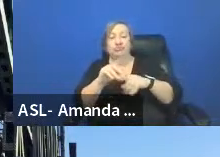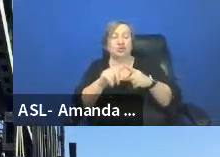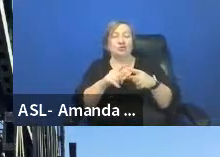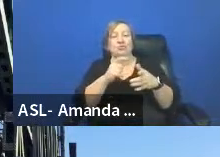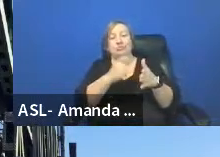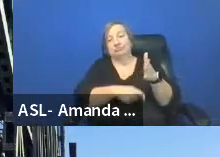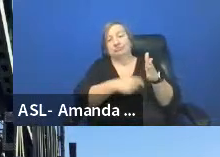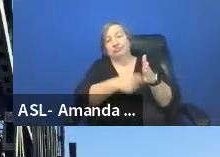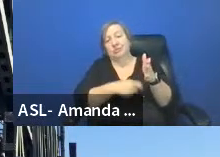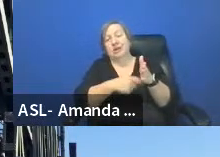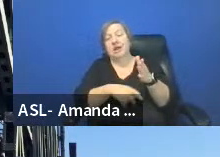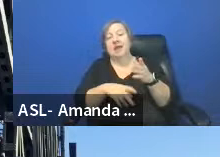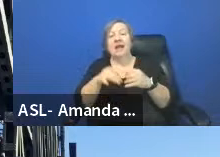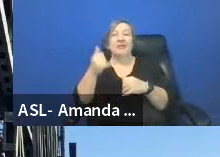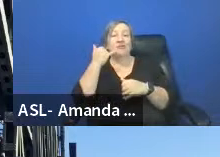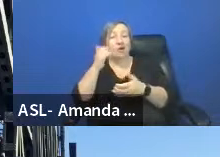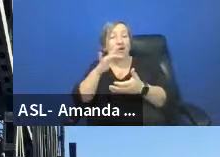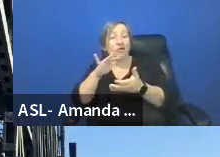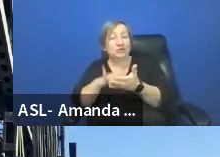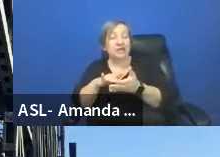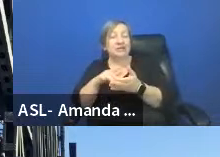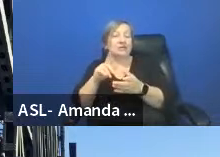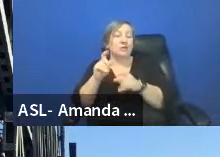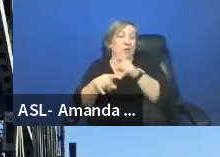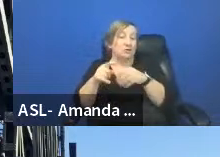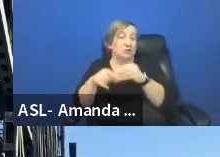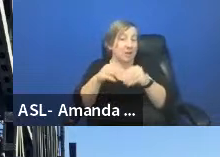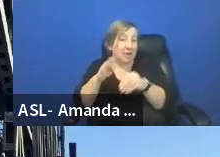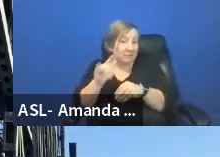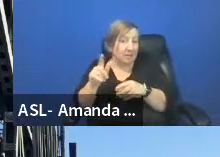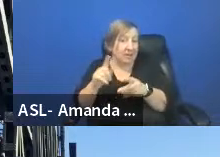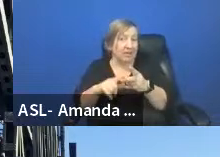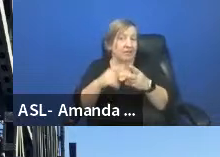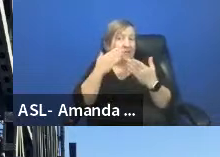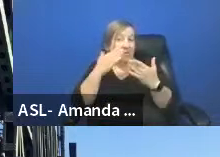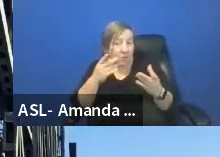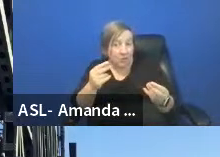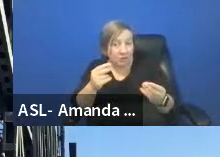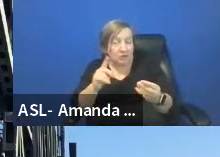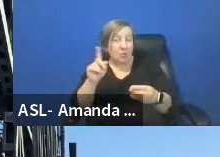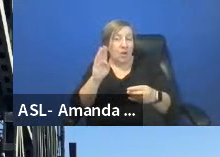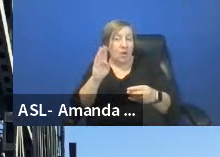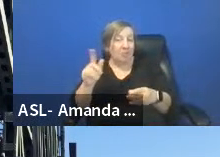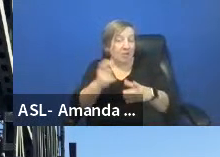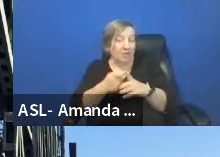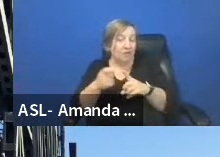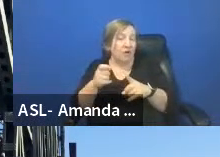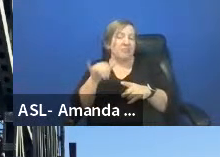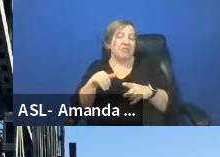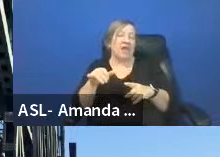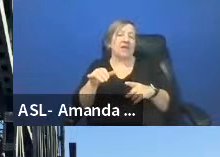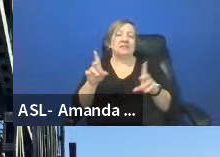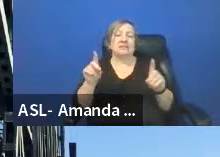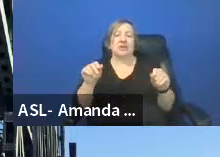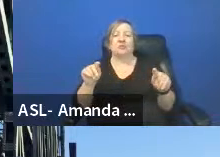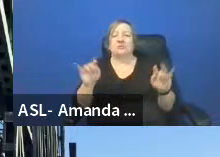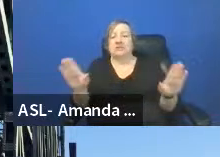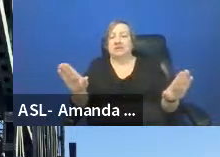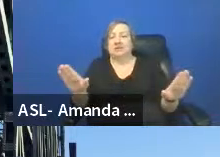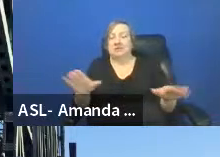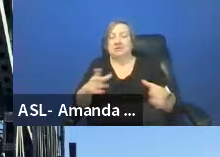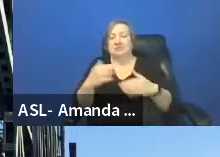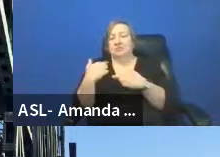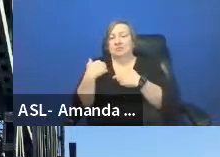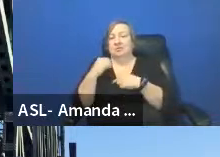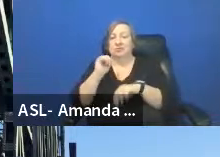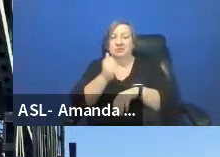call center when you have questions about your bill or don't know what to do or where the bill came from. They're responsible for